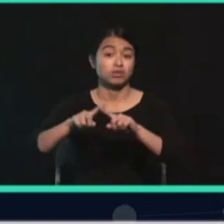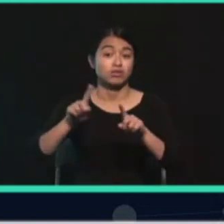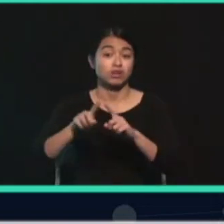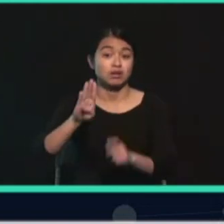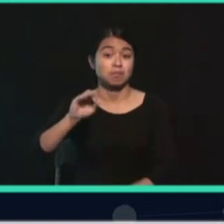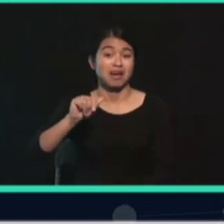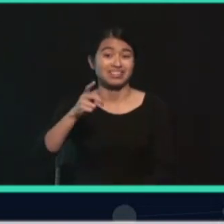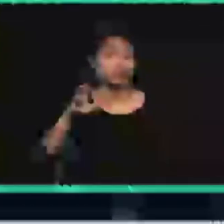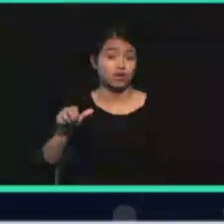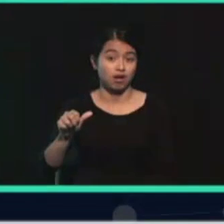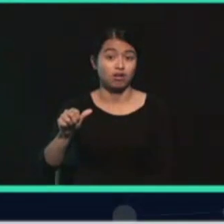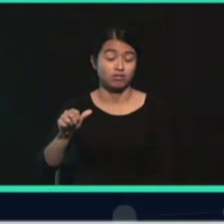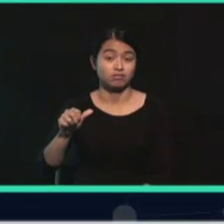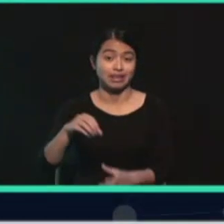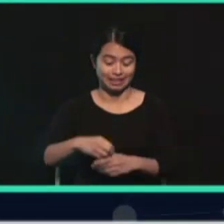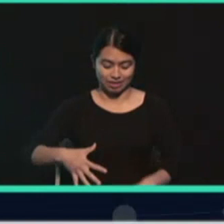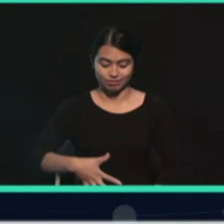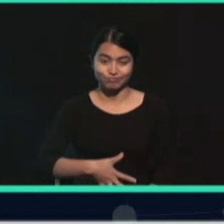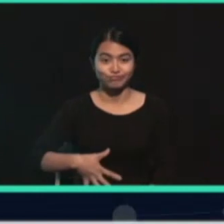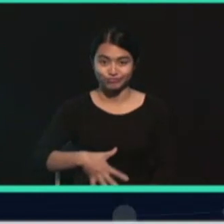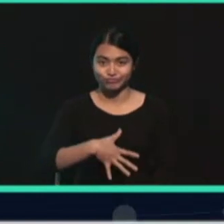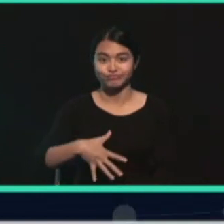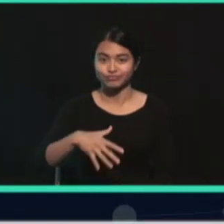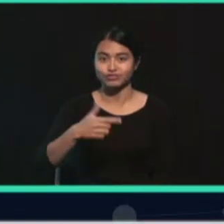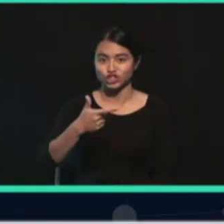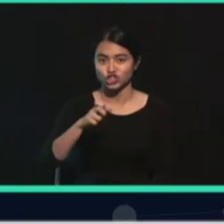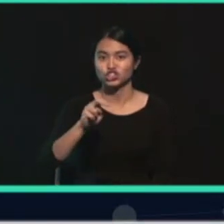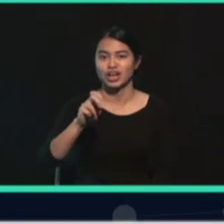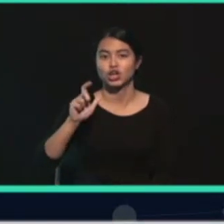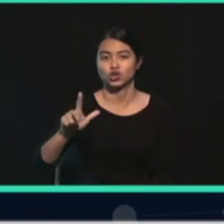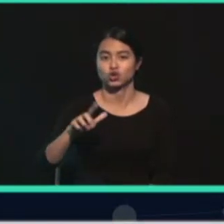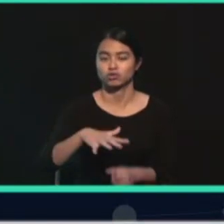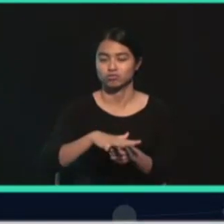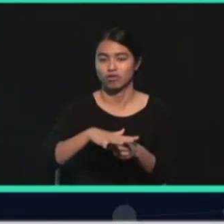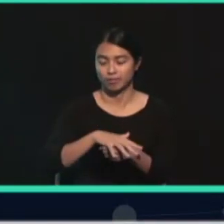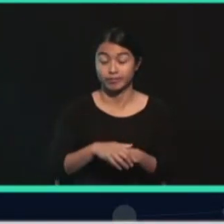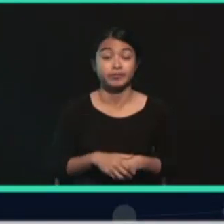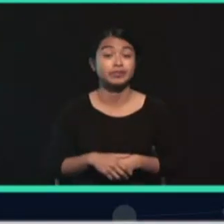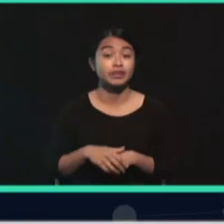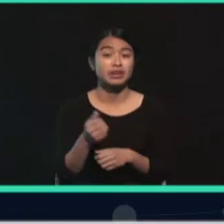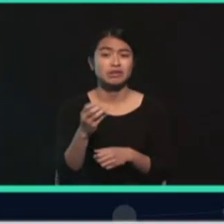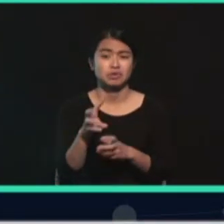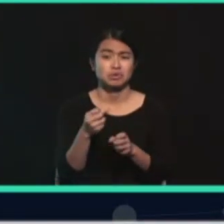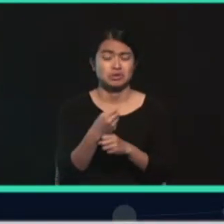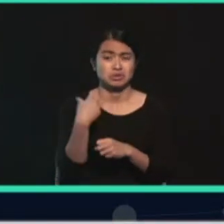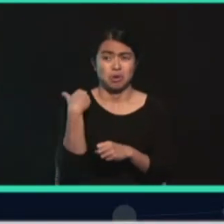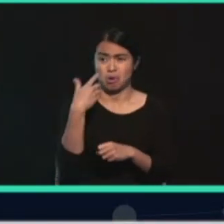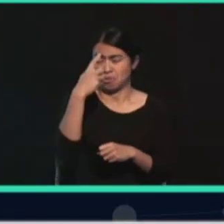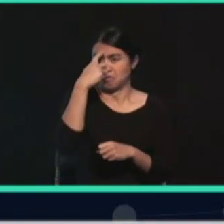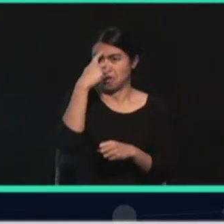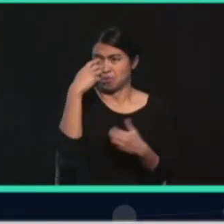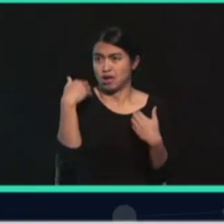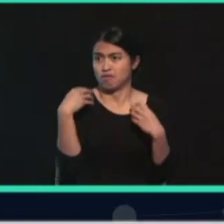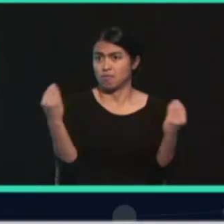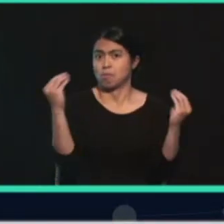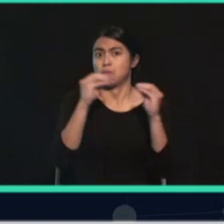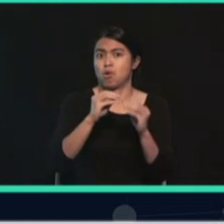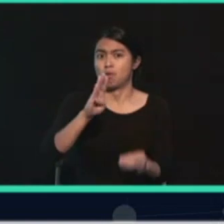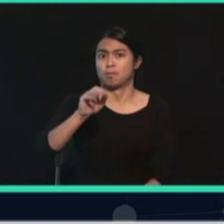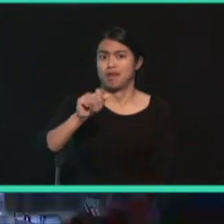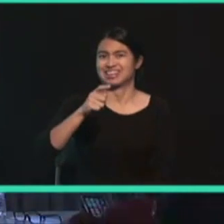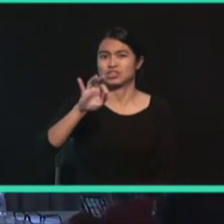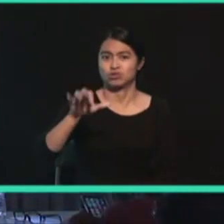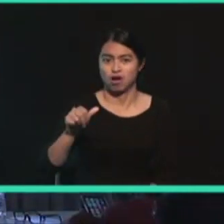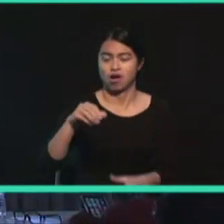the urogenital tract. So a couple of years ago, it was thought that we have a lot more bacteria in